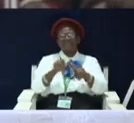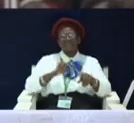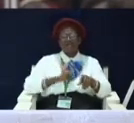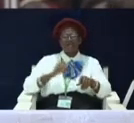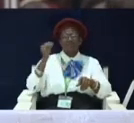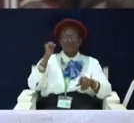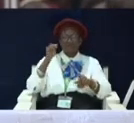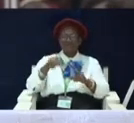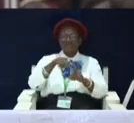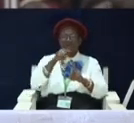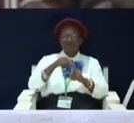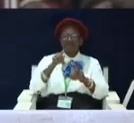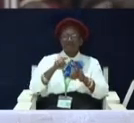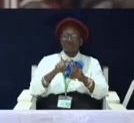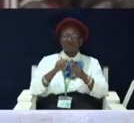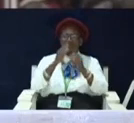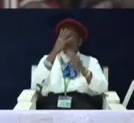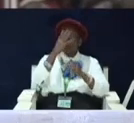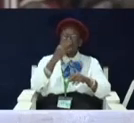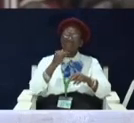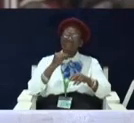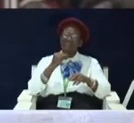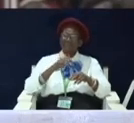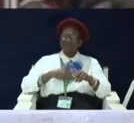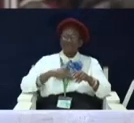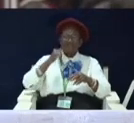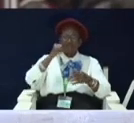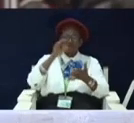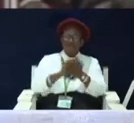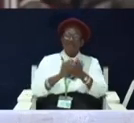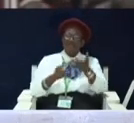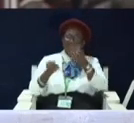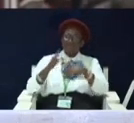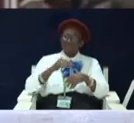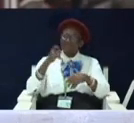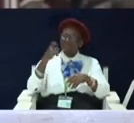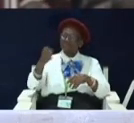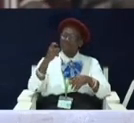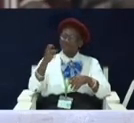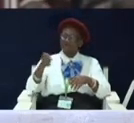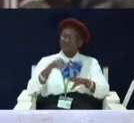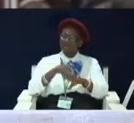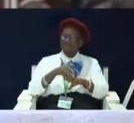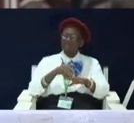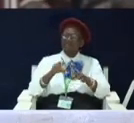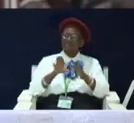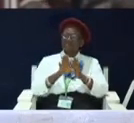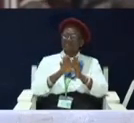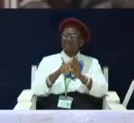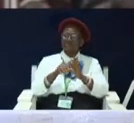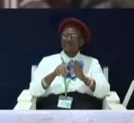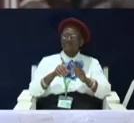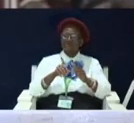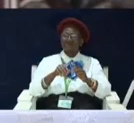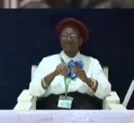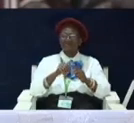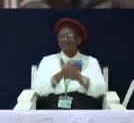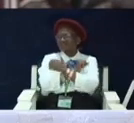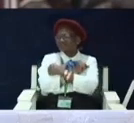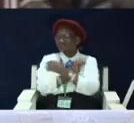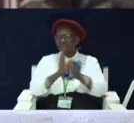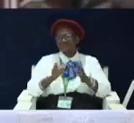wife came and knocked at the door. Darling, you have to